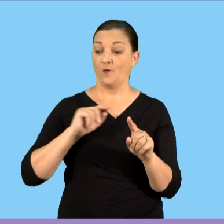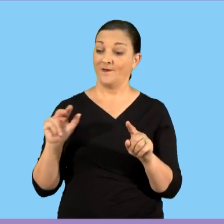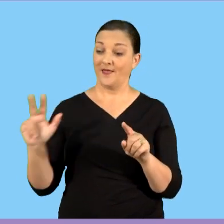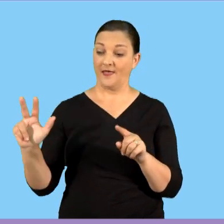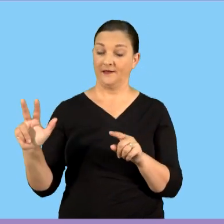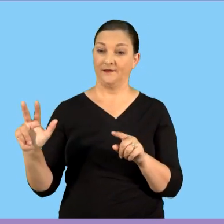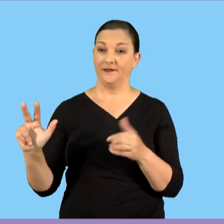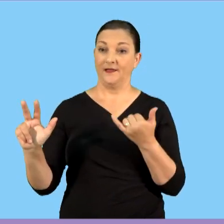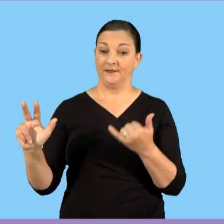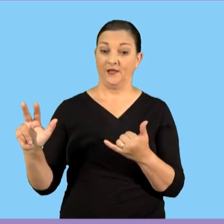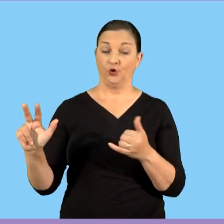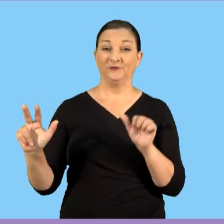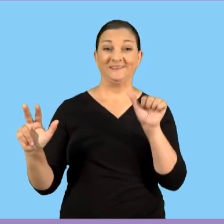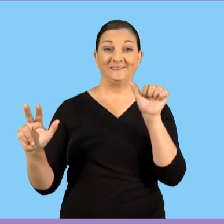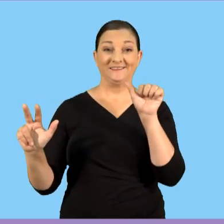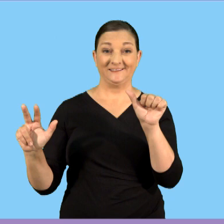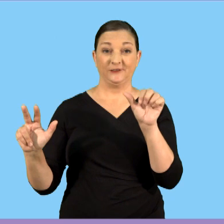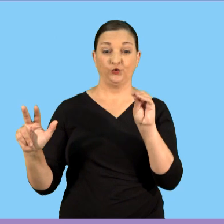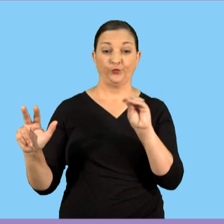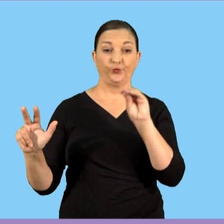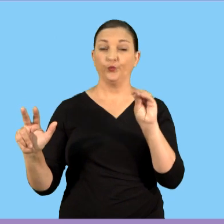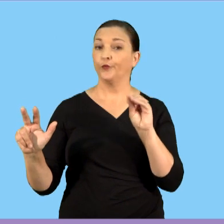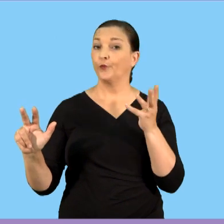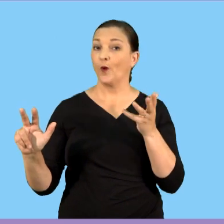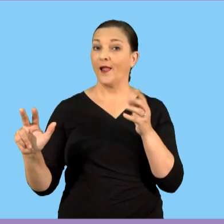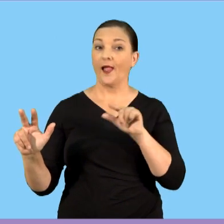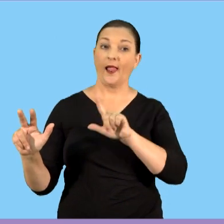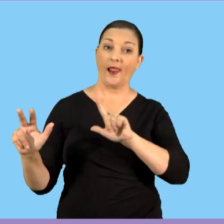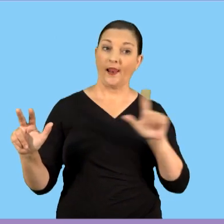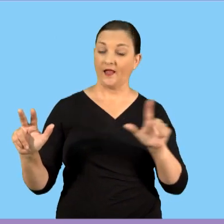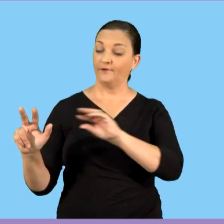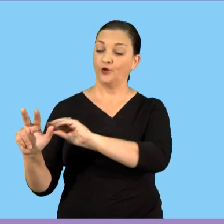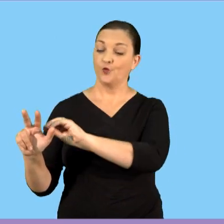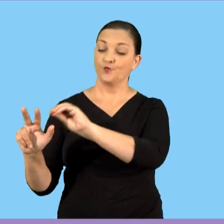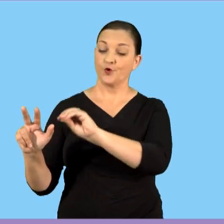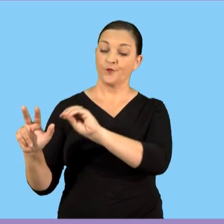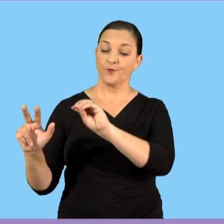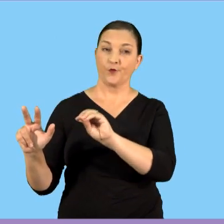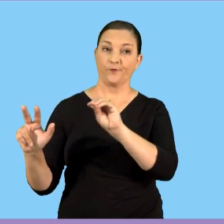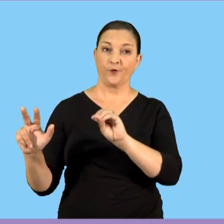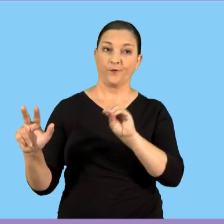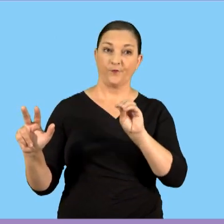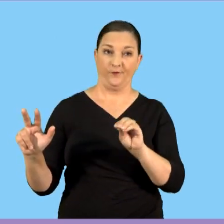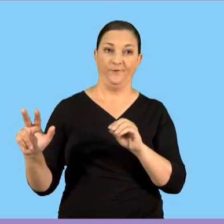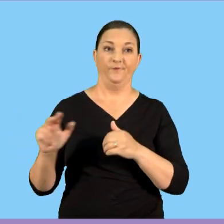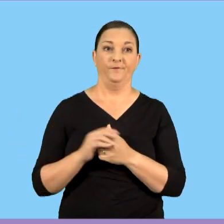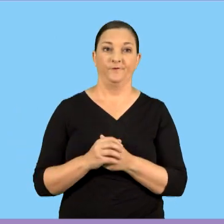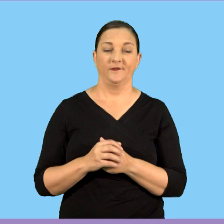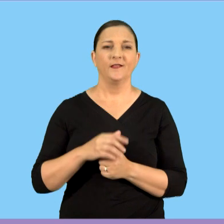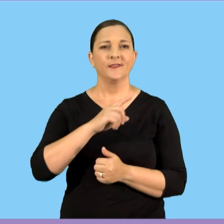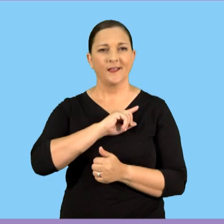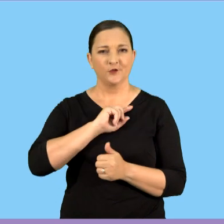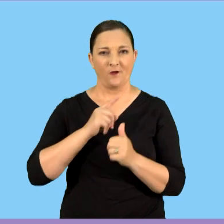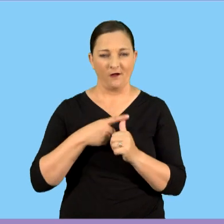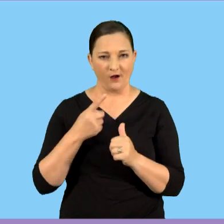are going to move 6 spaces to the left. And that is going to land us on